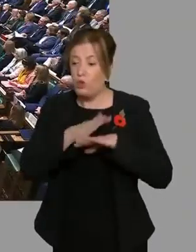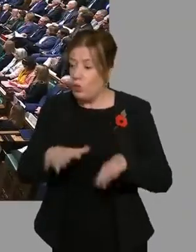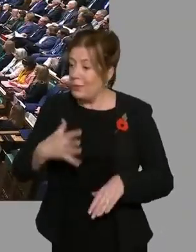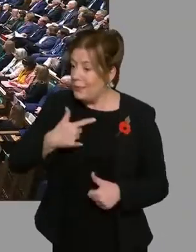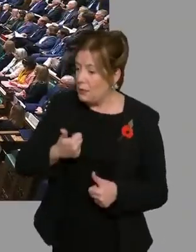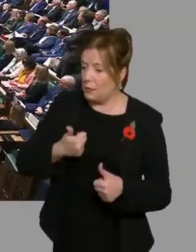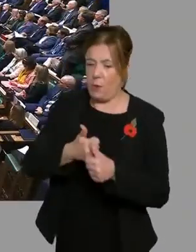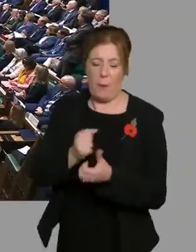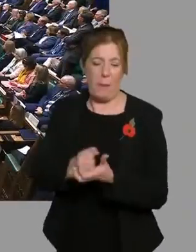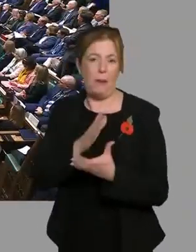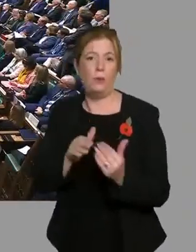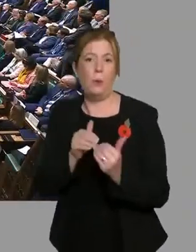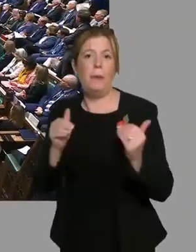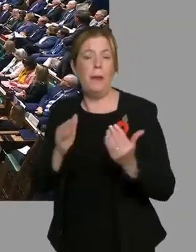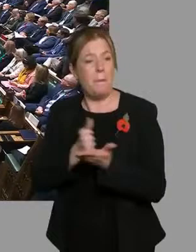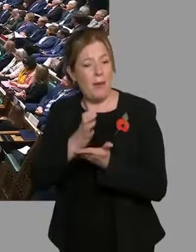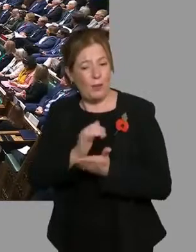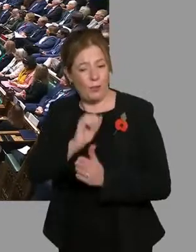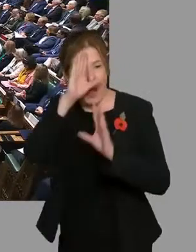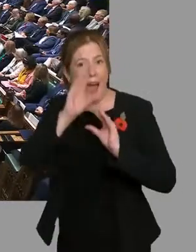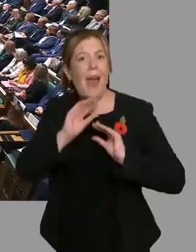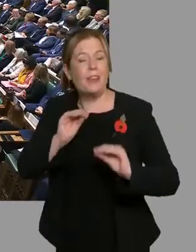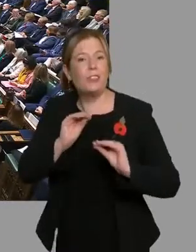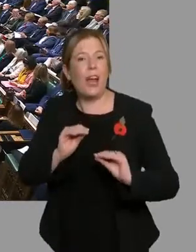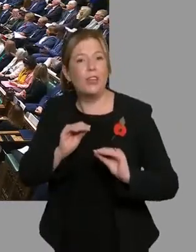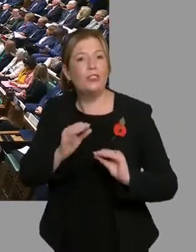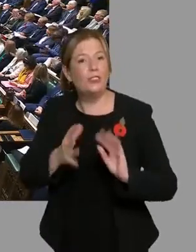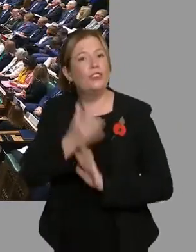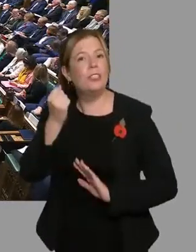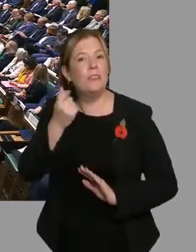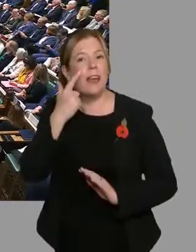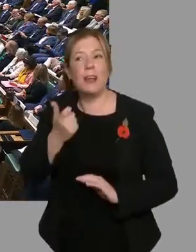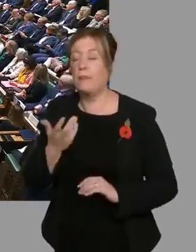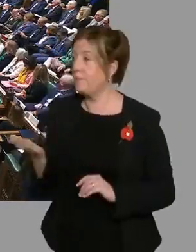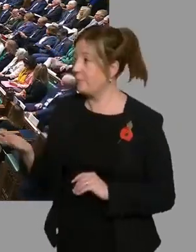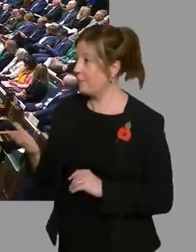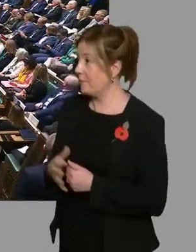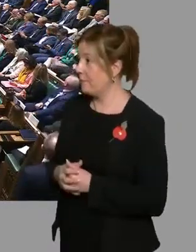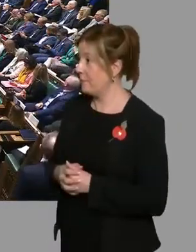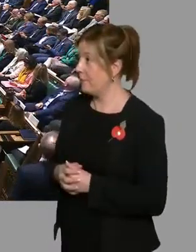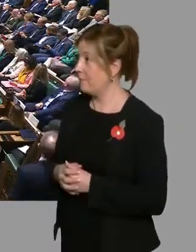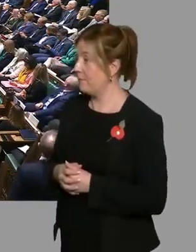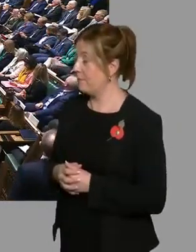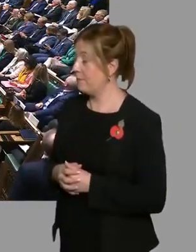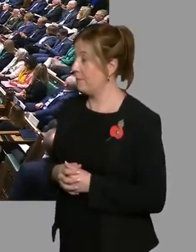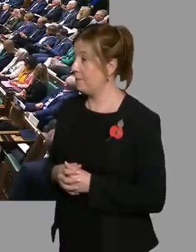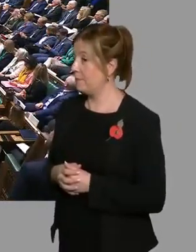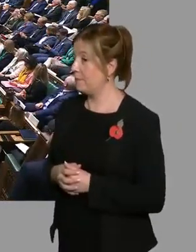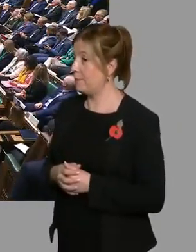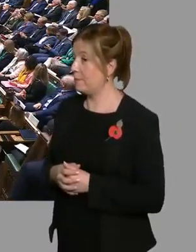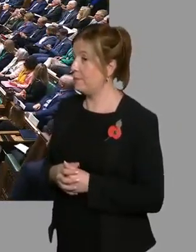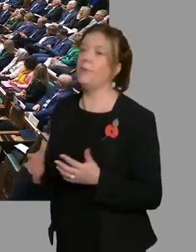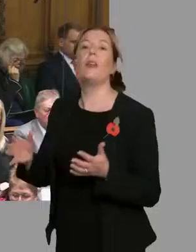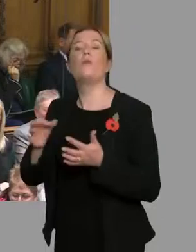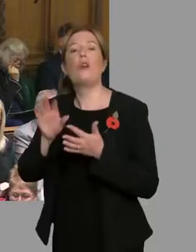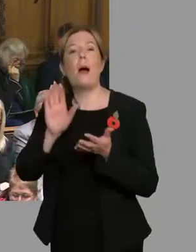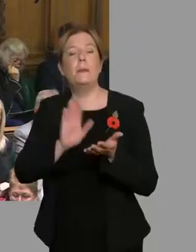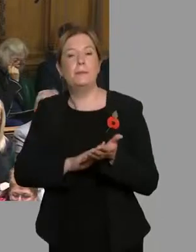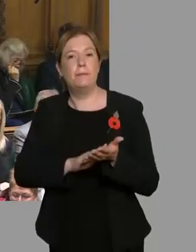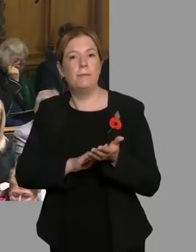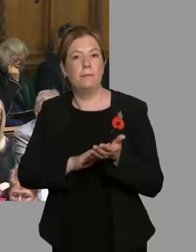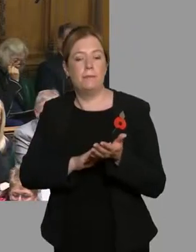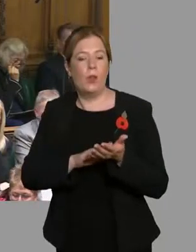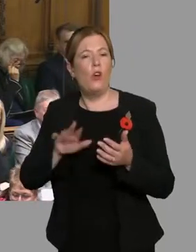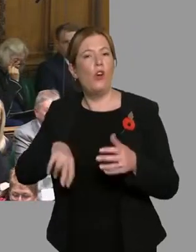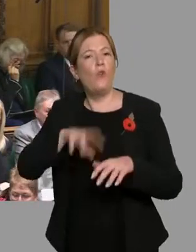Sir Eastwell. Mr. Speaker, Prime Minister, Northern Ireland is considered one of the most dangerous places in Europe to